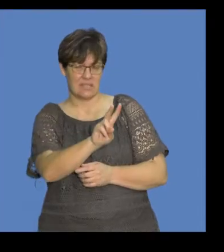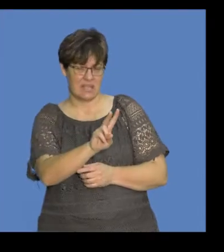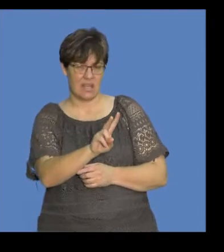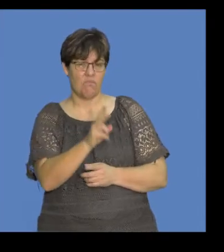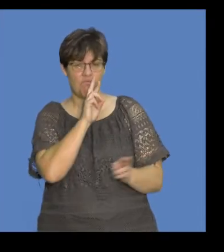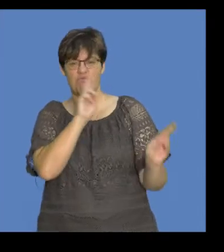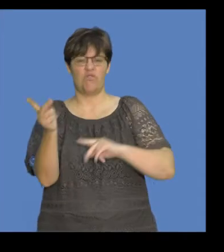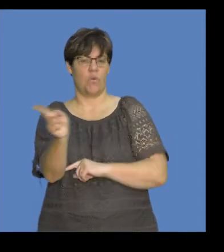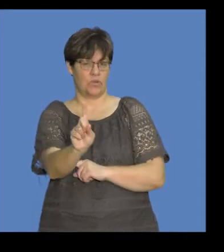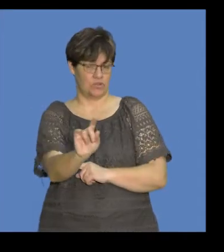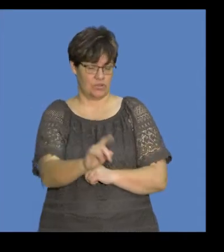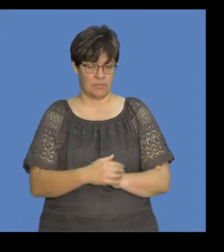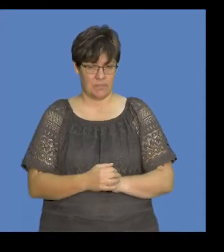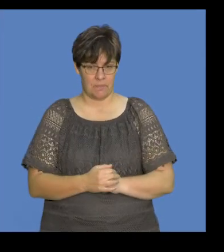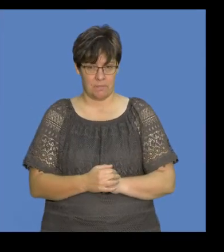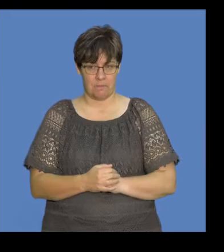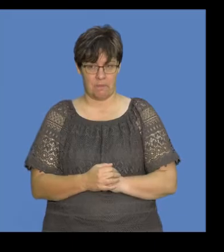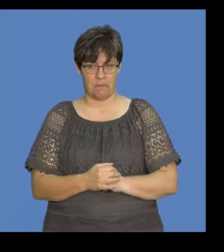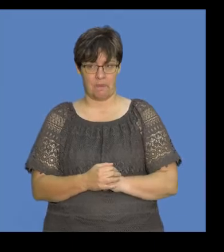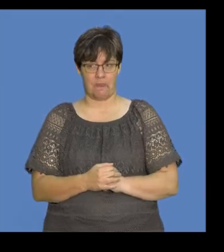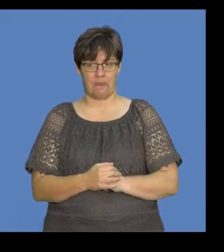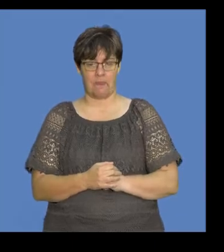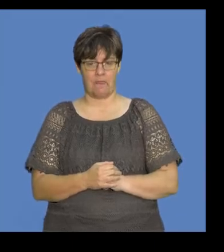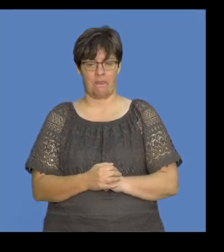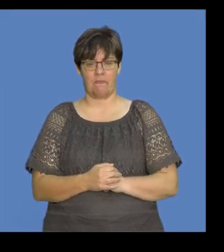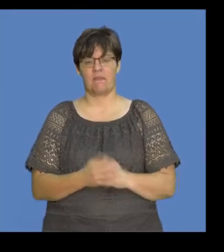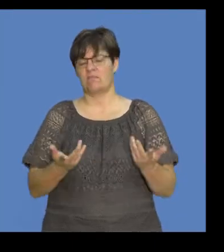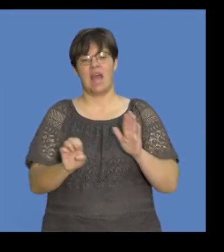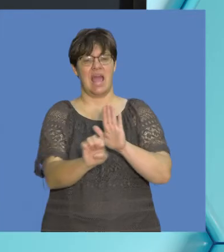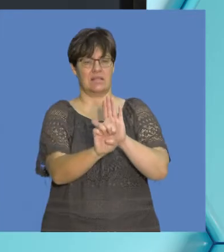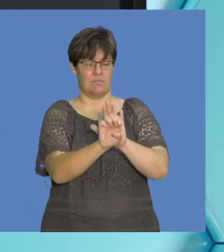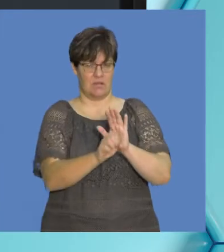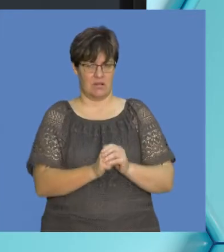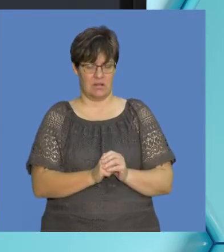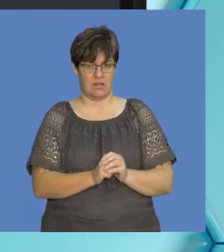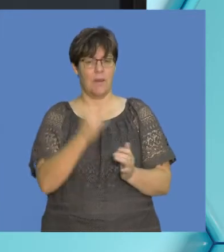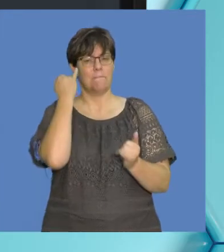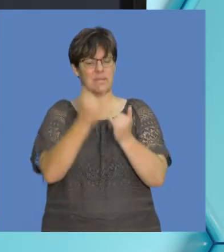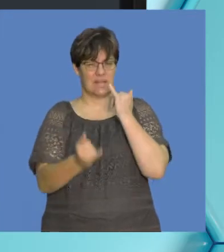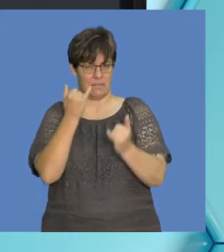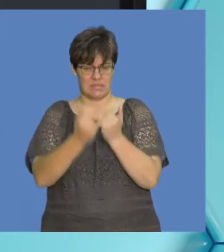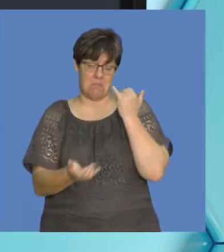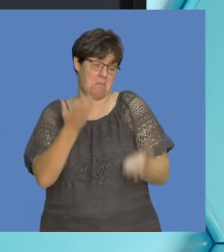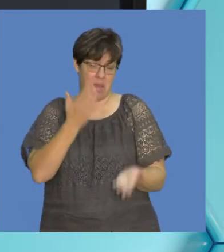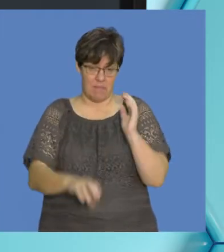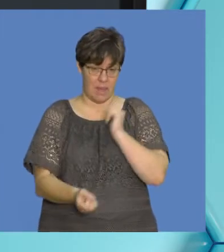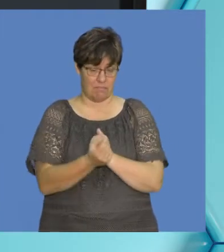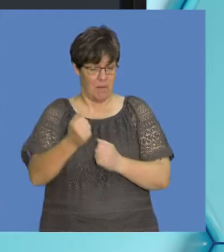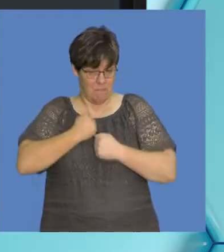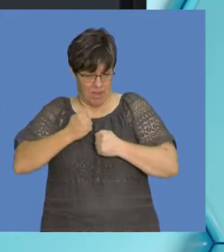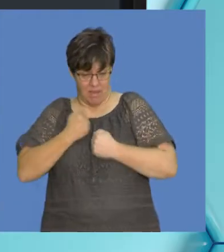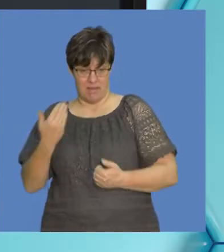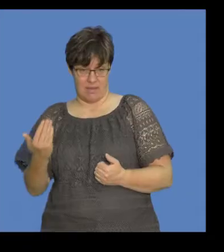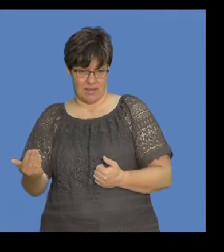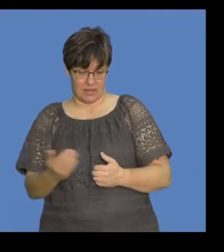we're referring to. Okay. Let's take an example of errors that we may have made in our journals.